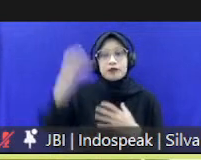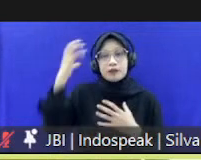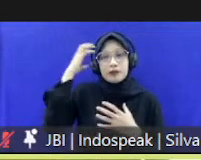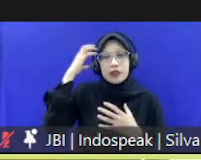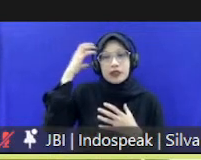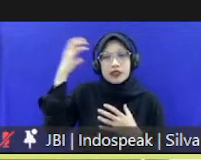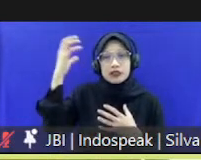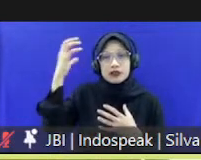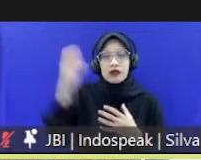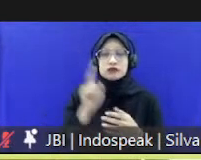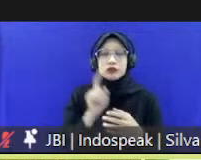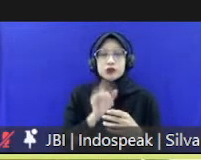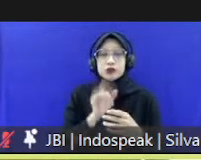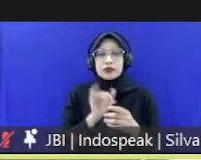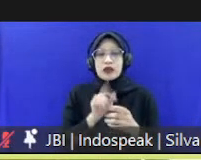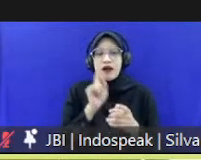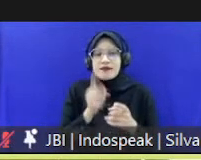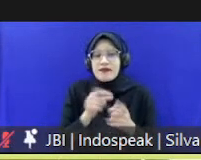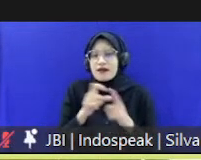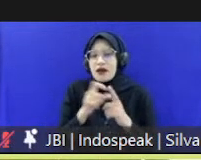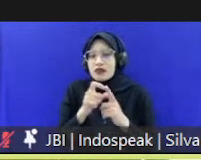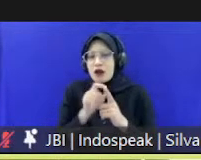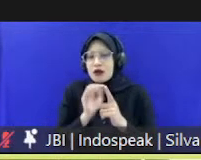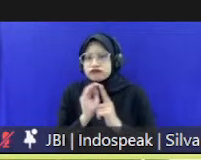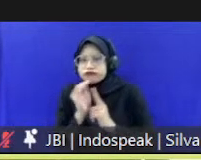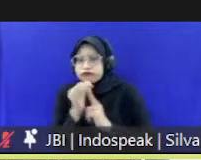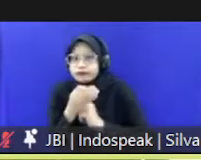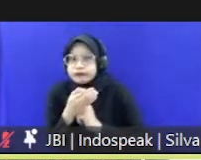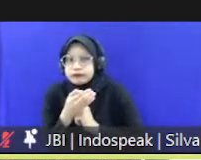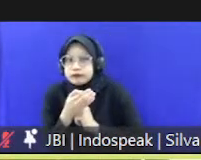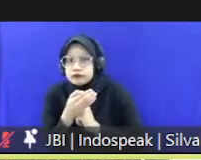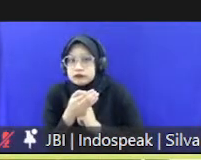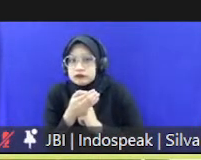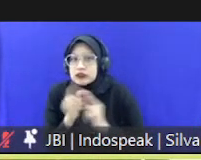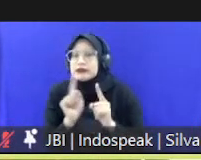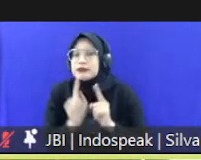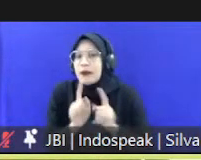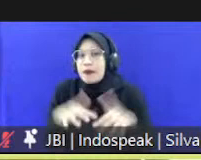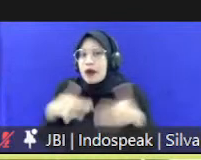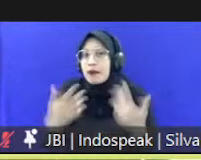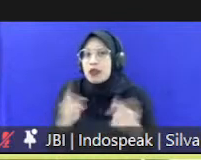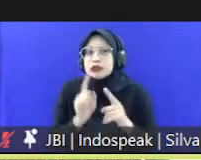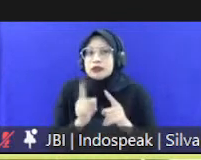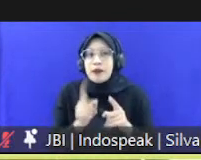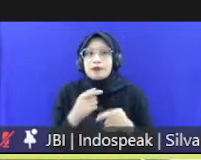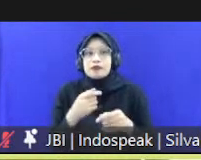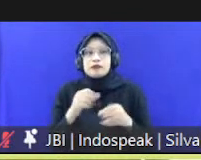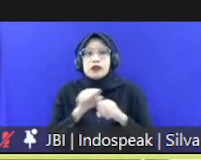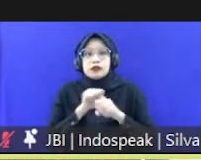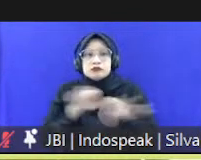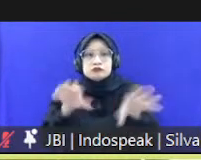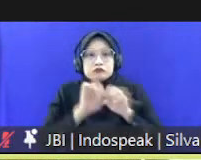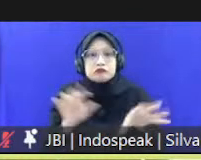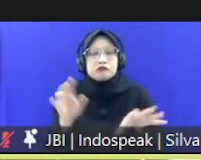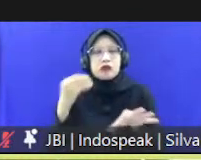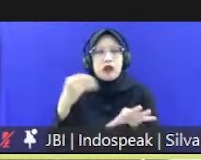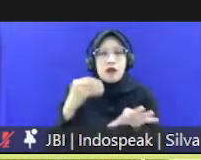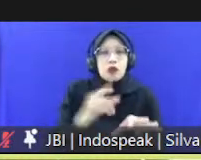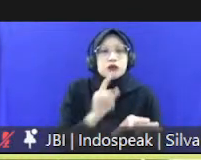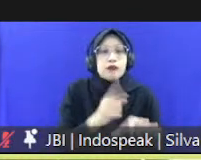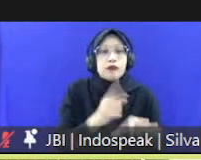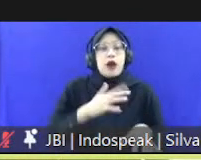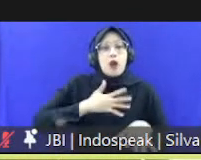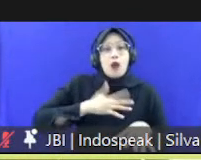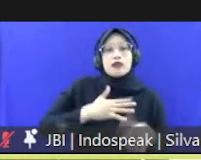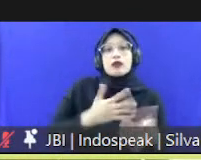some information about corona. At the same time, we don't want to create a sense of panic and unrest in communities. Therefore, in hiding